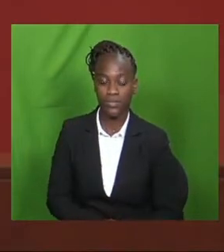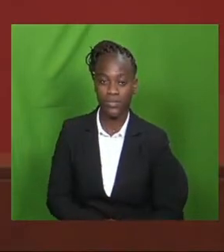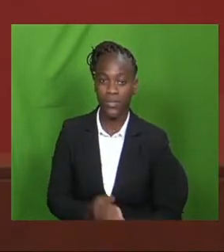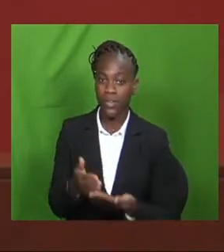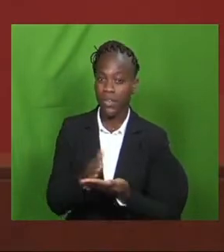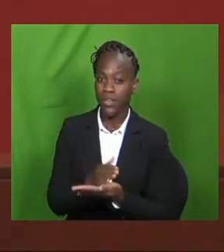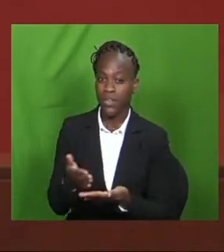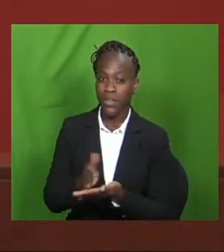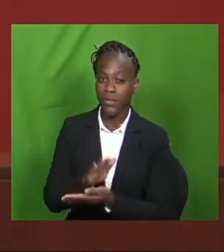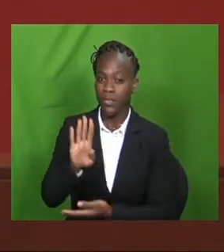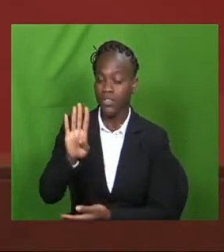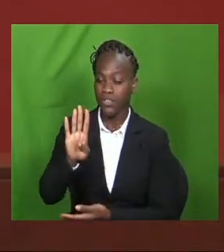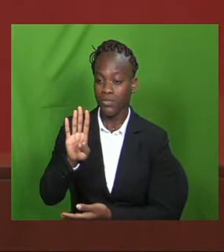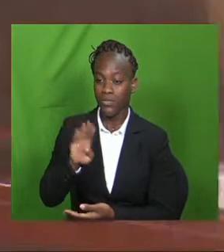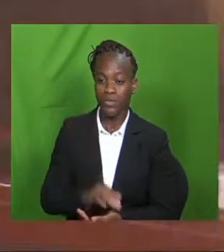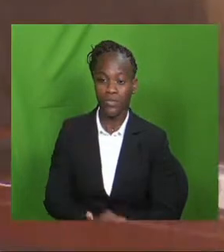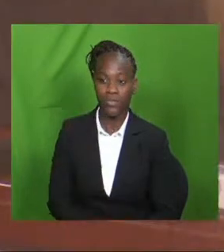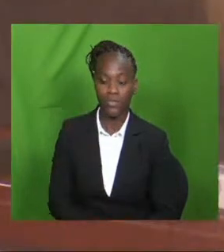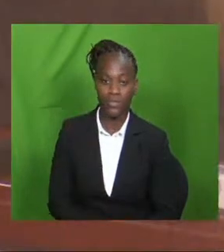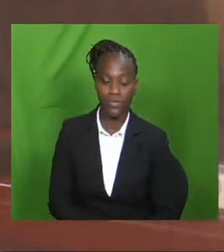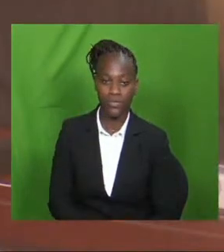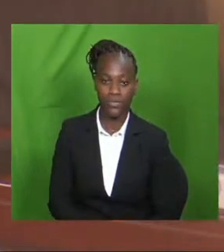page 4,